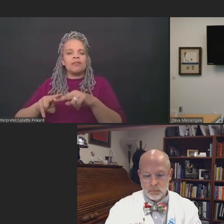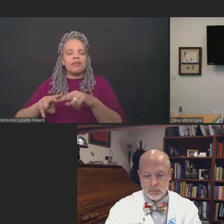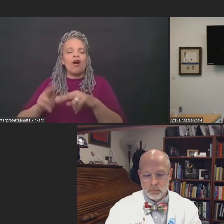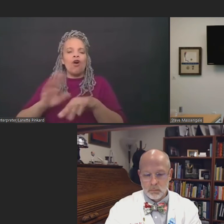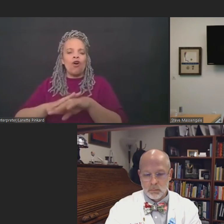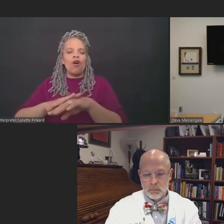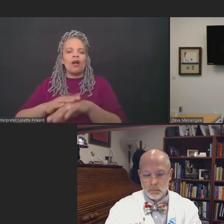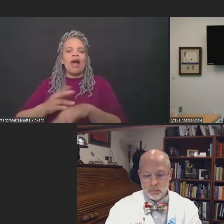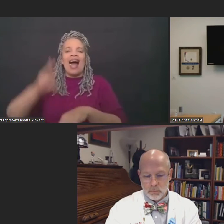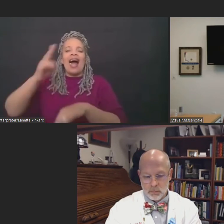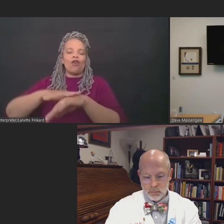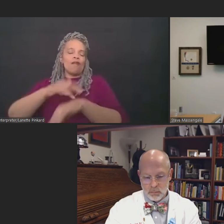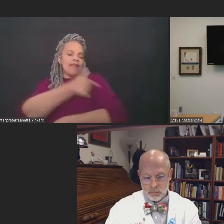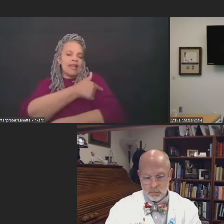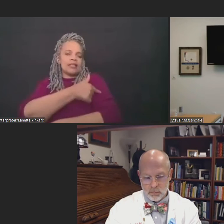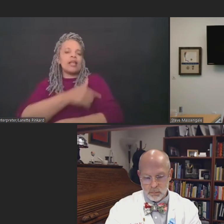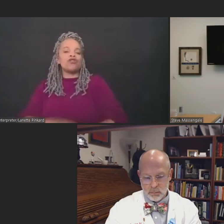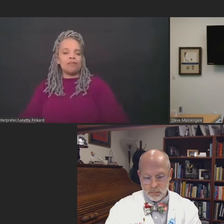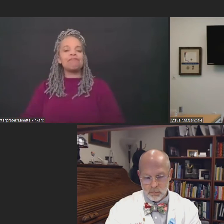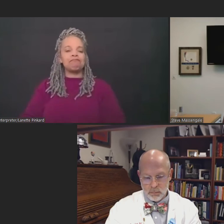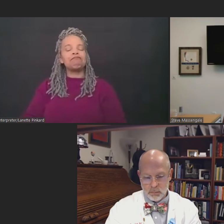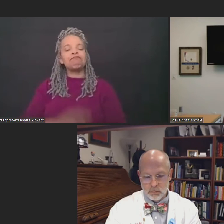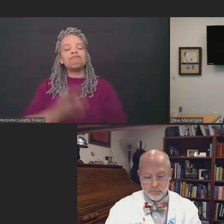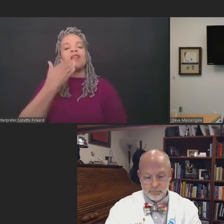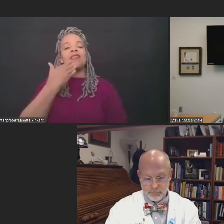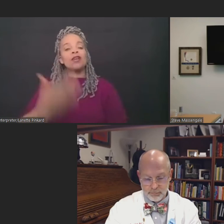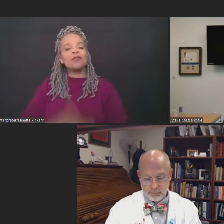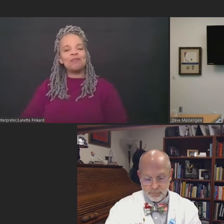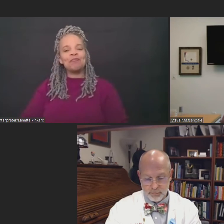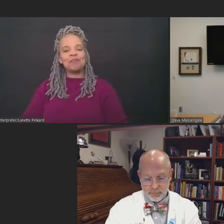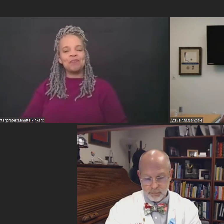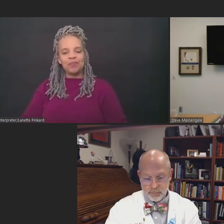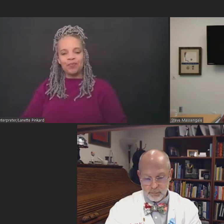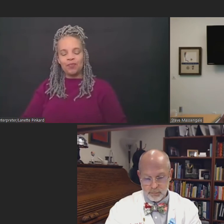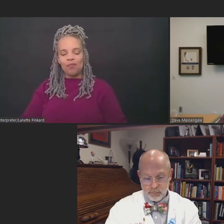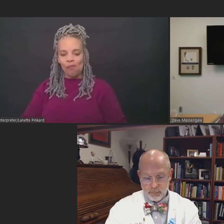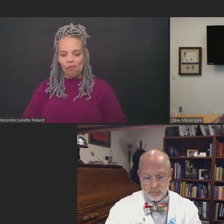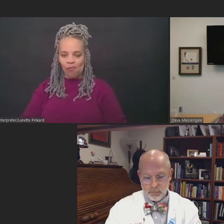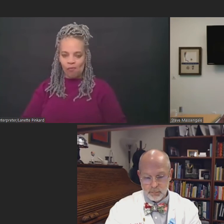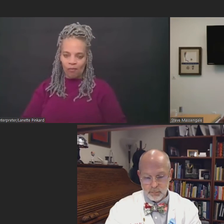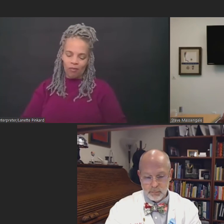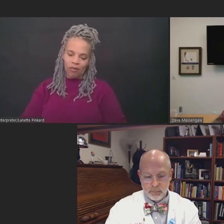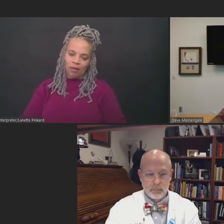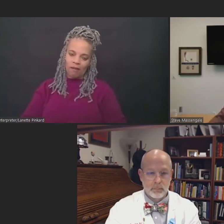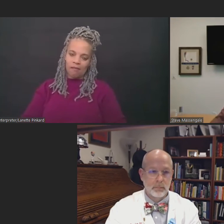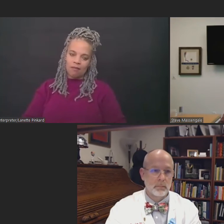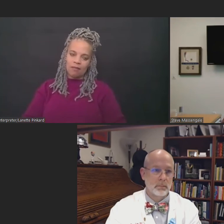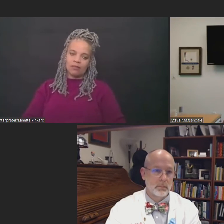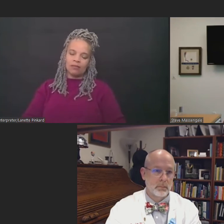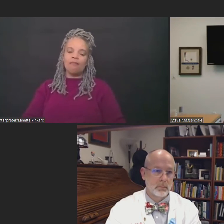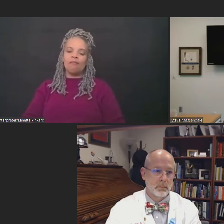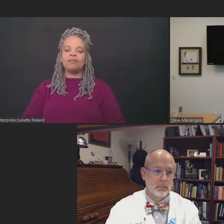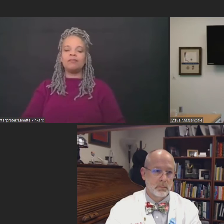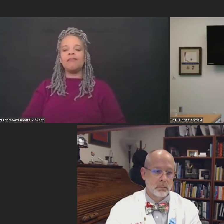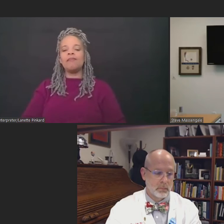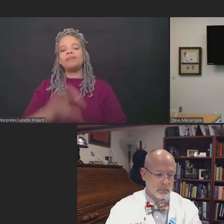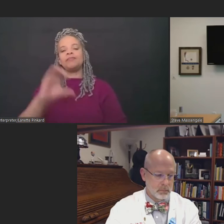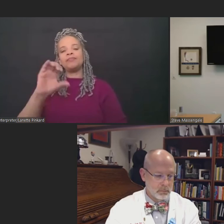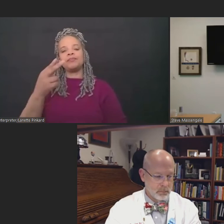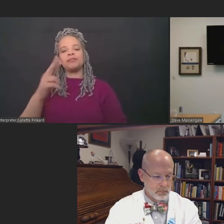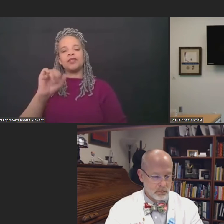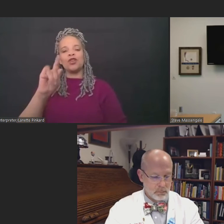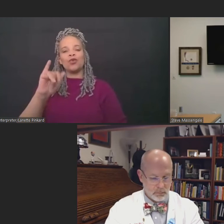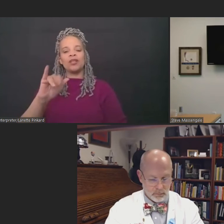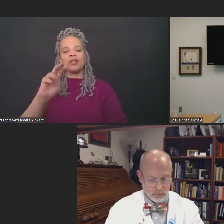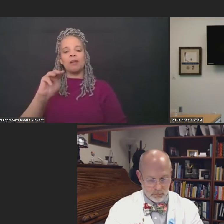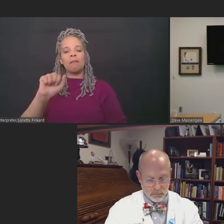rate. Absolutely. Okay, very good. Thank you. Thanks, Matt. Thank you, Matt. And next we have Christy